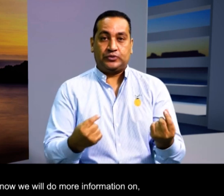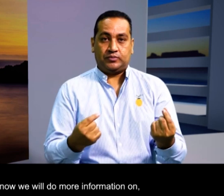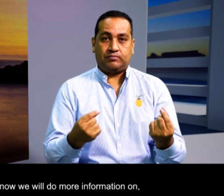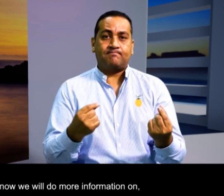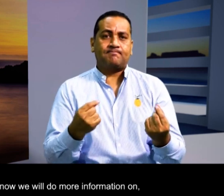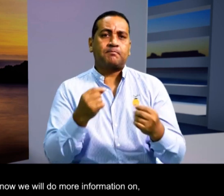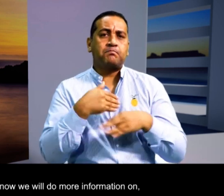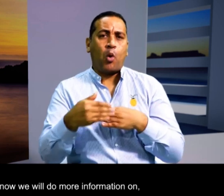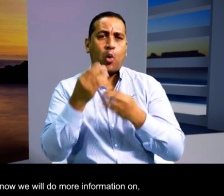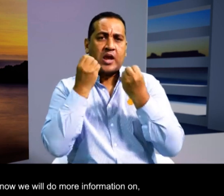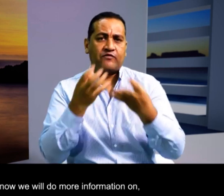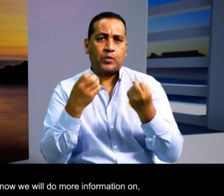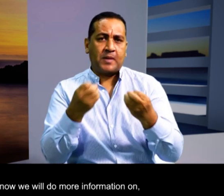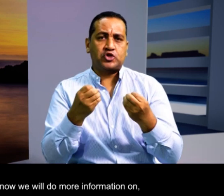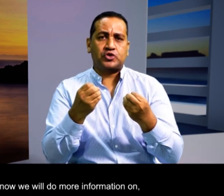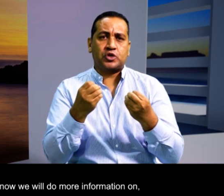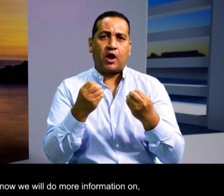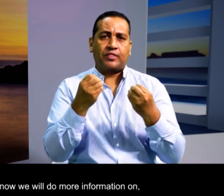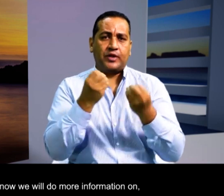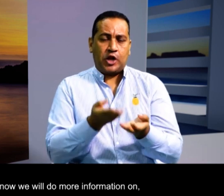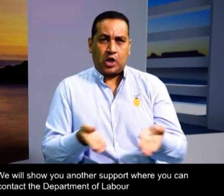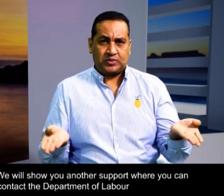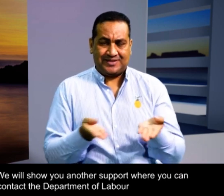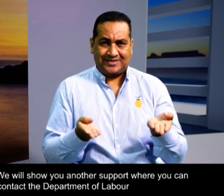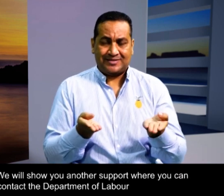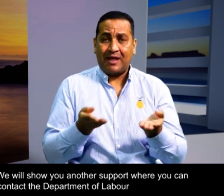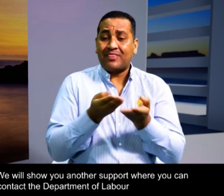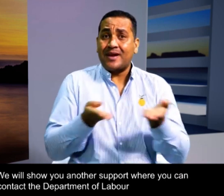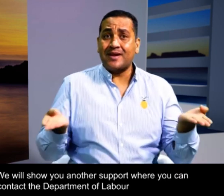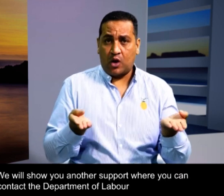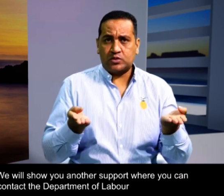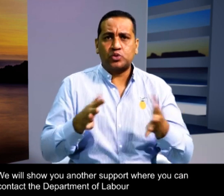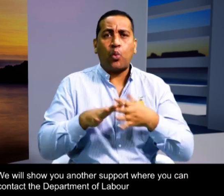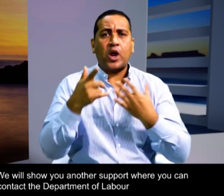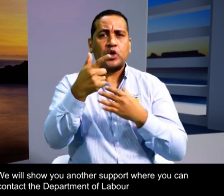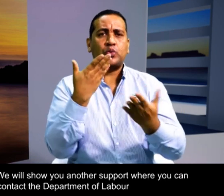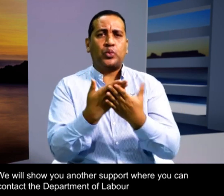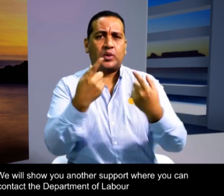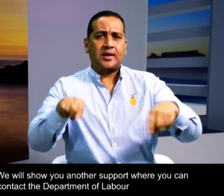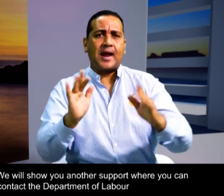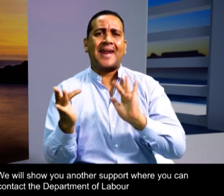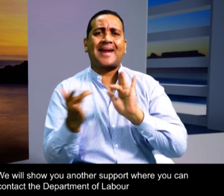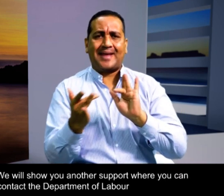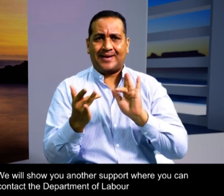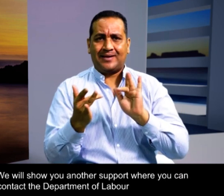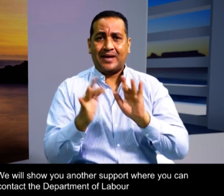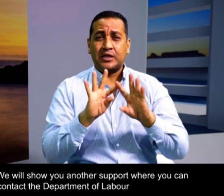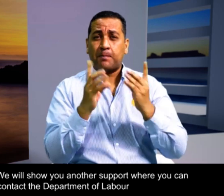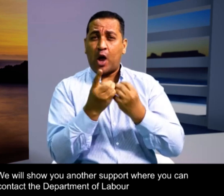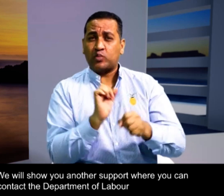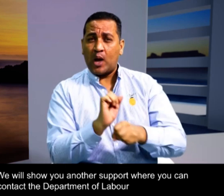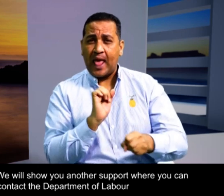So now we will do a quick notice board. We will show you on our notice board where you can contact